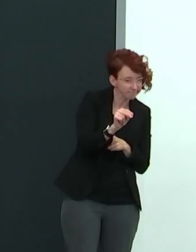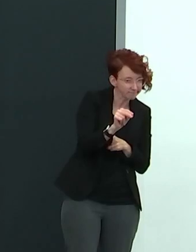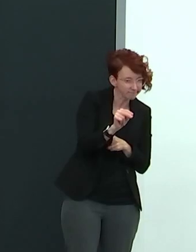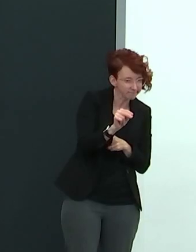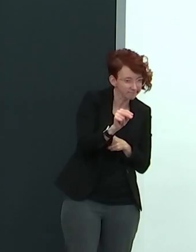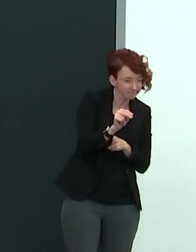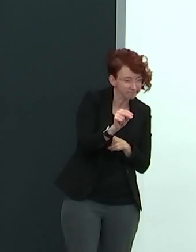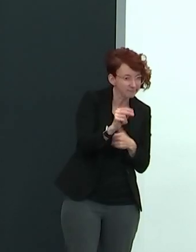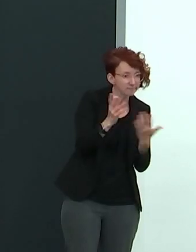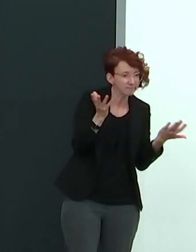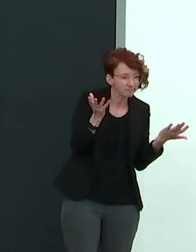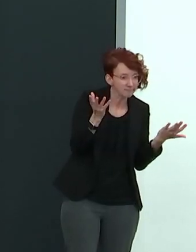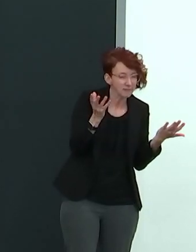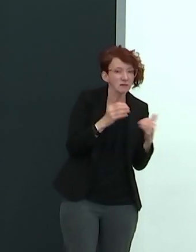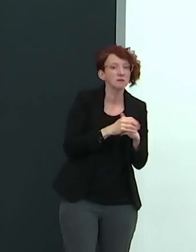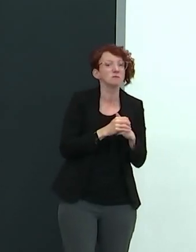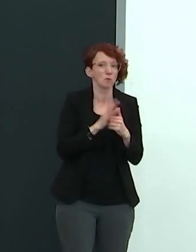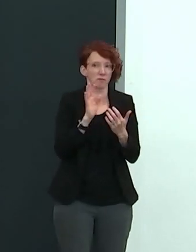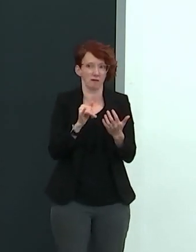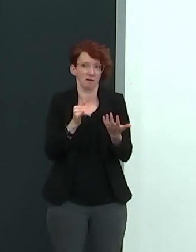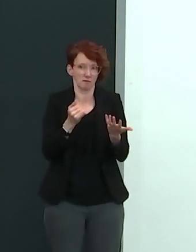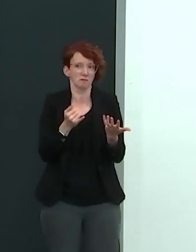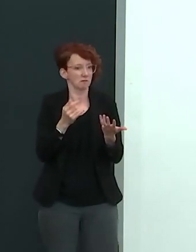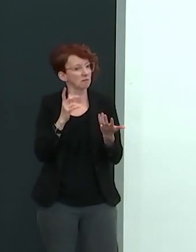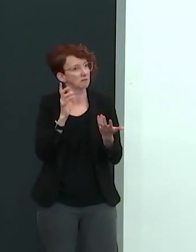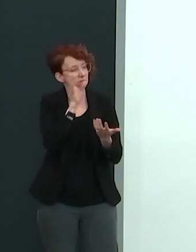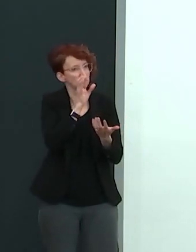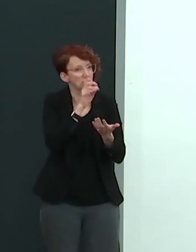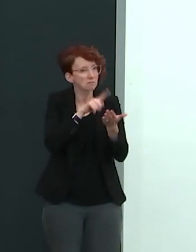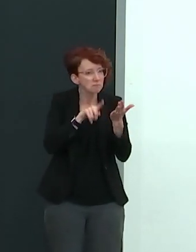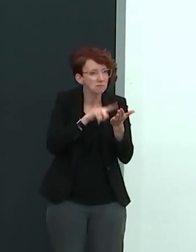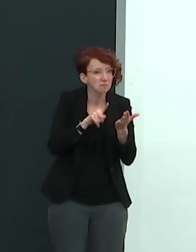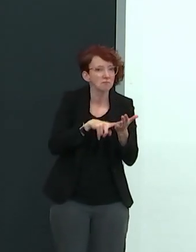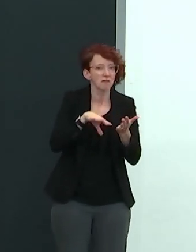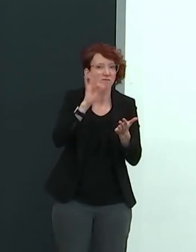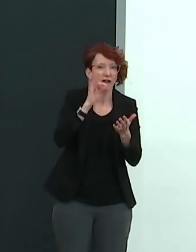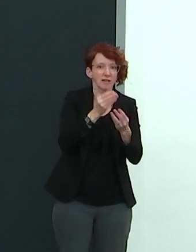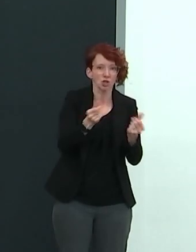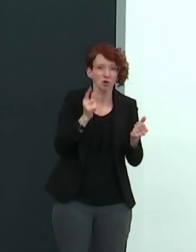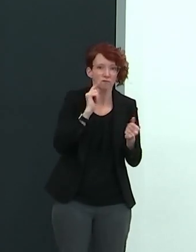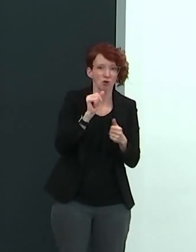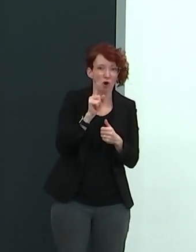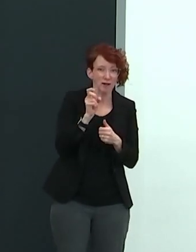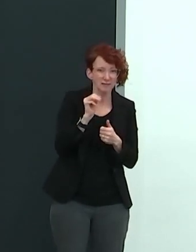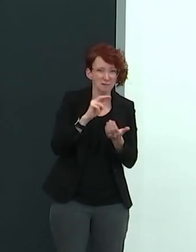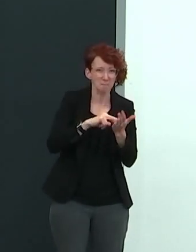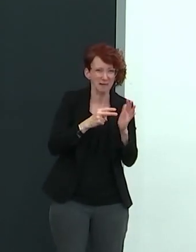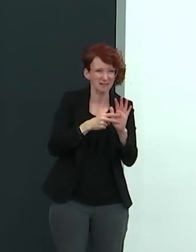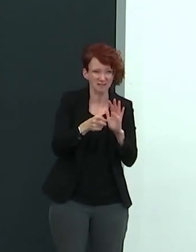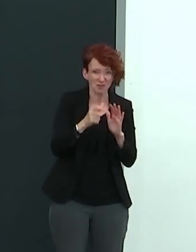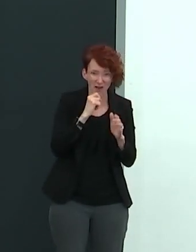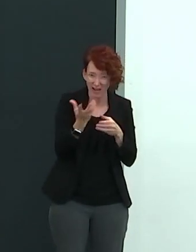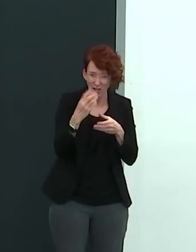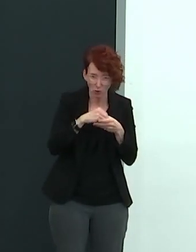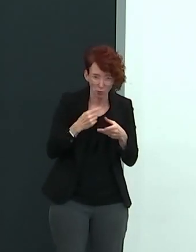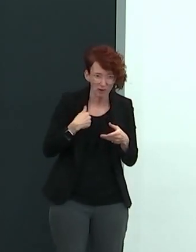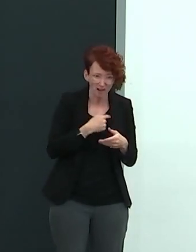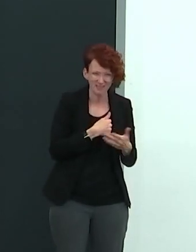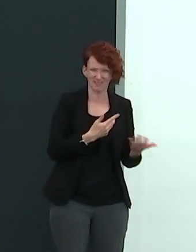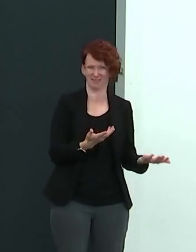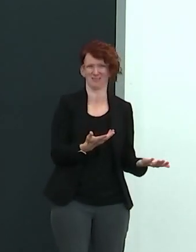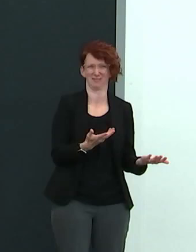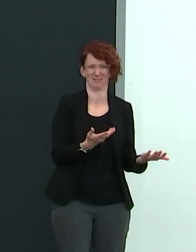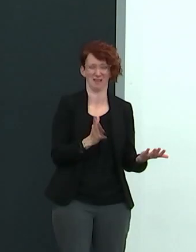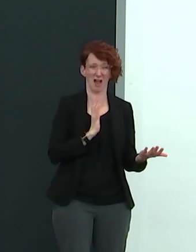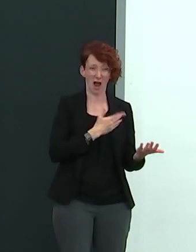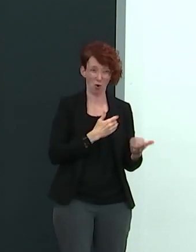myself, also feel that the focus on finding a cure for autism sends a message that our lives don't hold value. Seeking